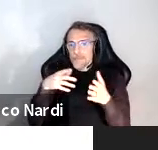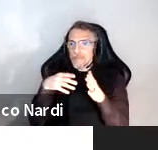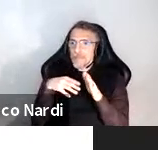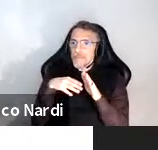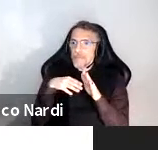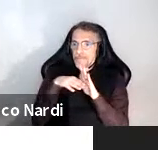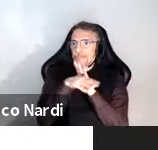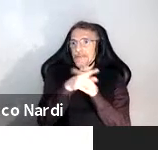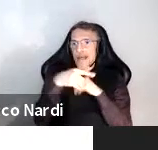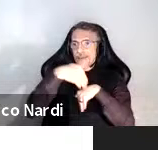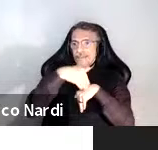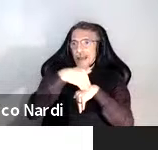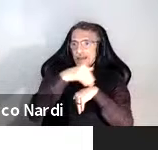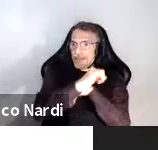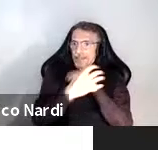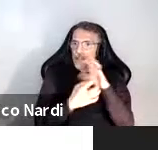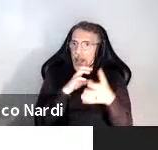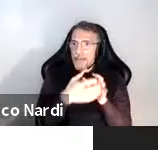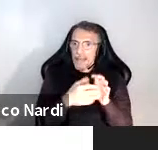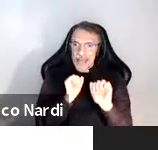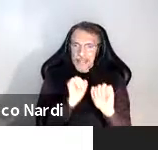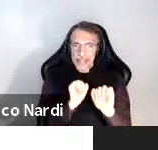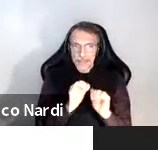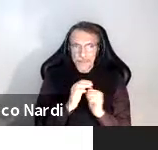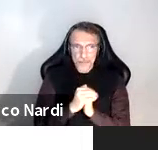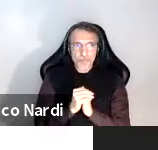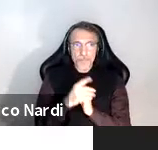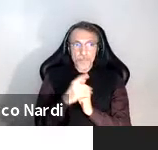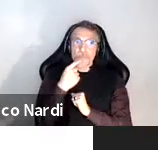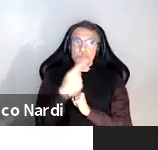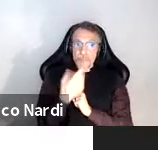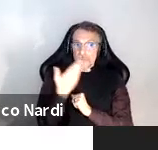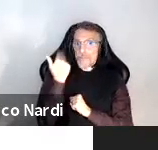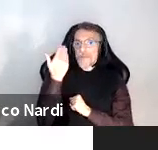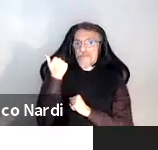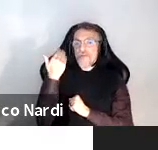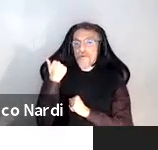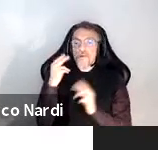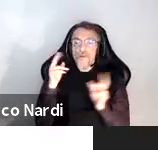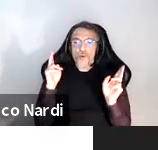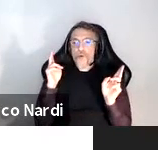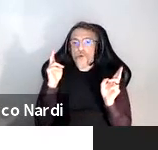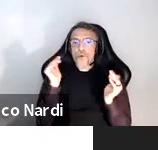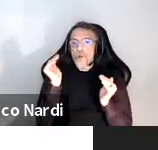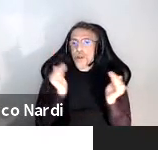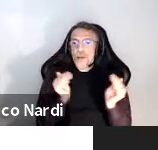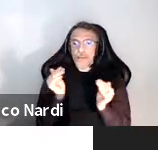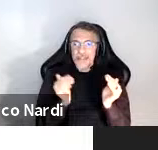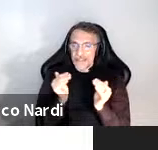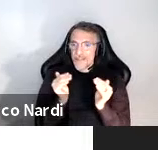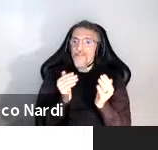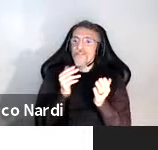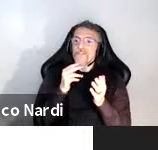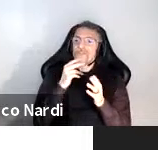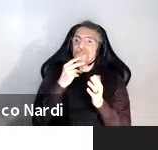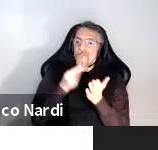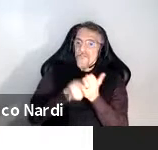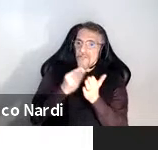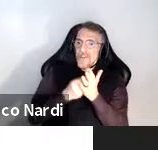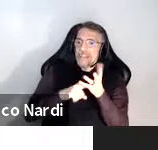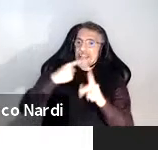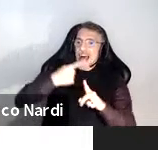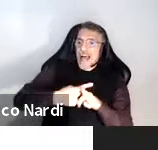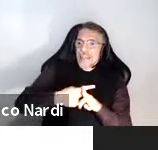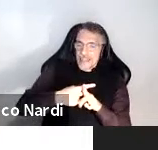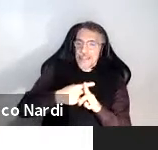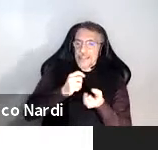the debt dynamics. Now, as I mentioned earlier, they had very limited fiscal space. This graph also